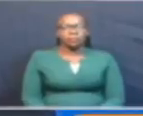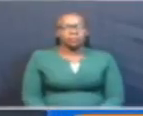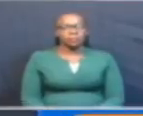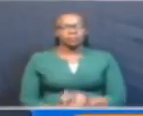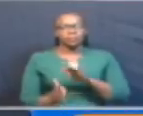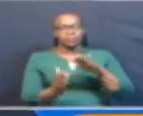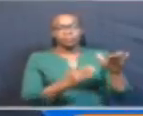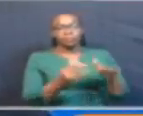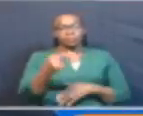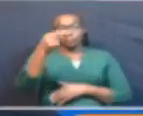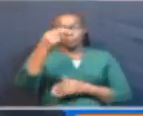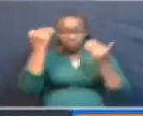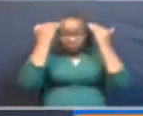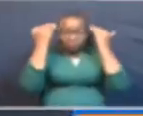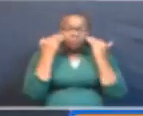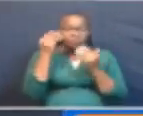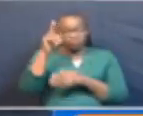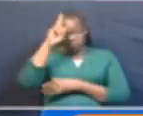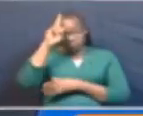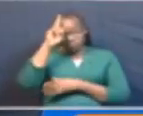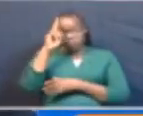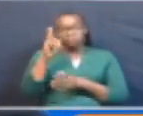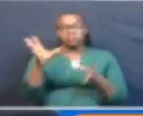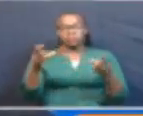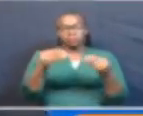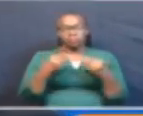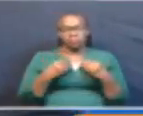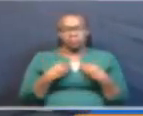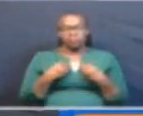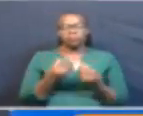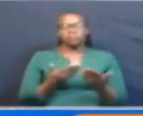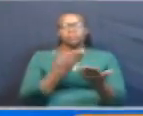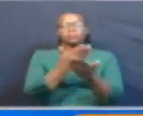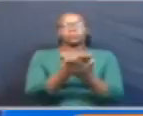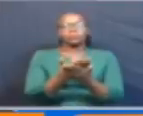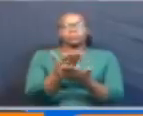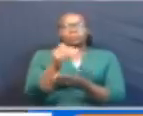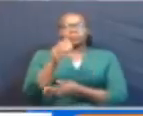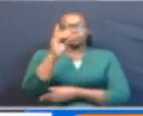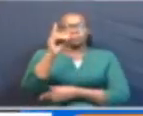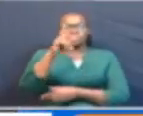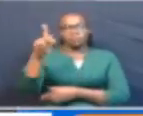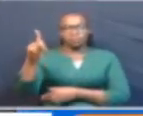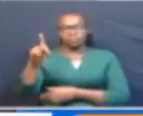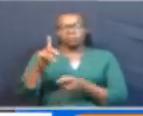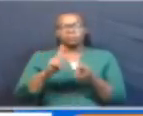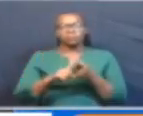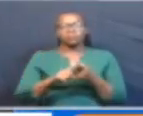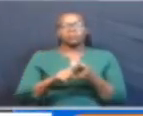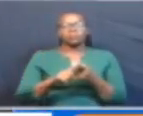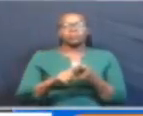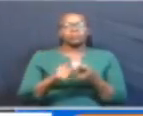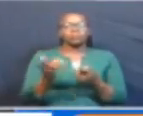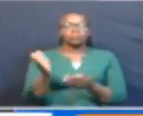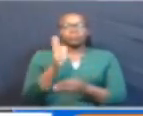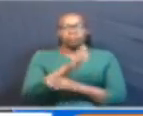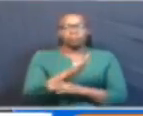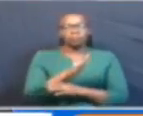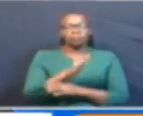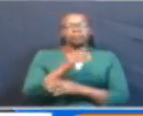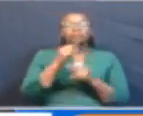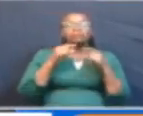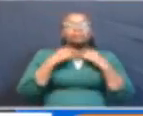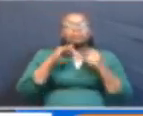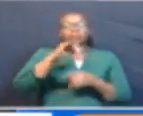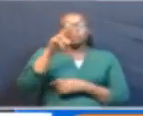The High Court sitting in Kiambu has admitted an appeal by the Director of Public Prosecutions seeking to quash the acquittal of Pastor James Maina Ng'ang'a